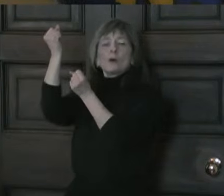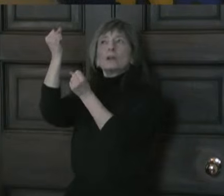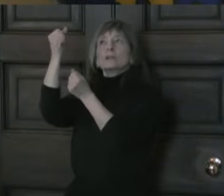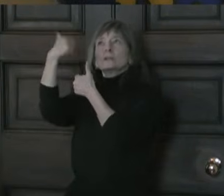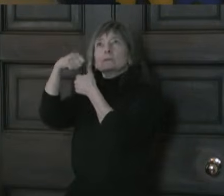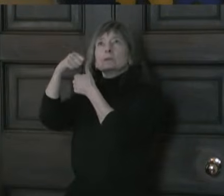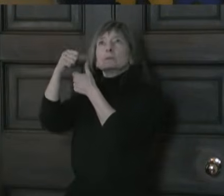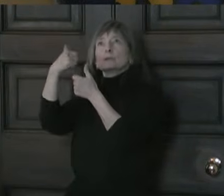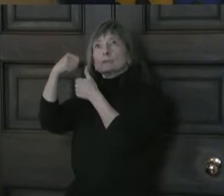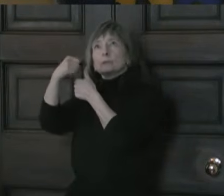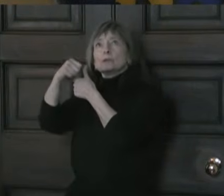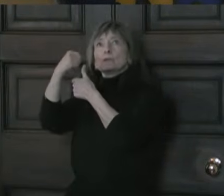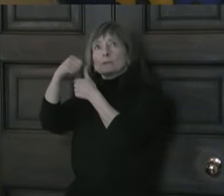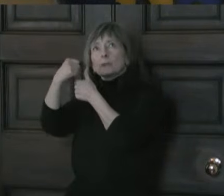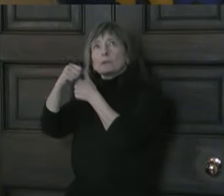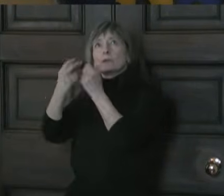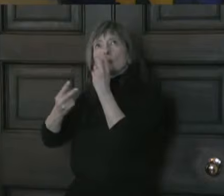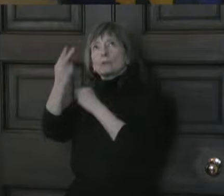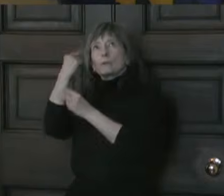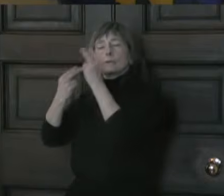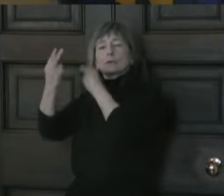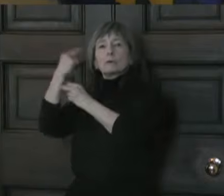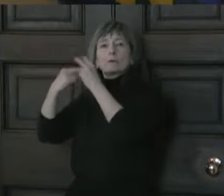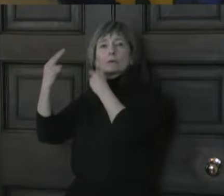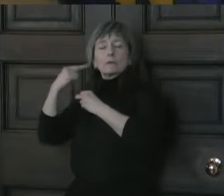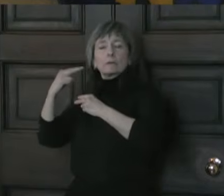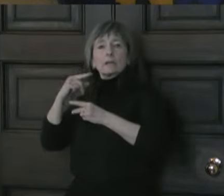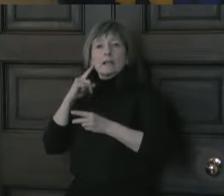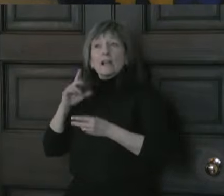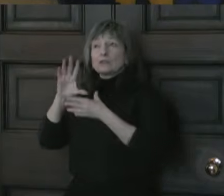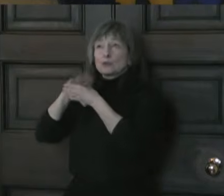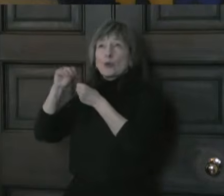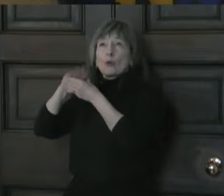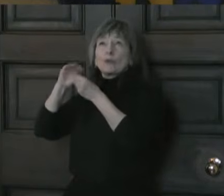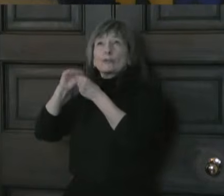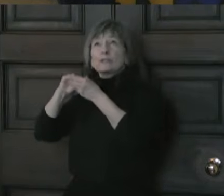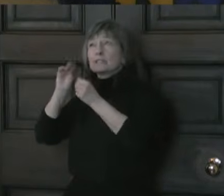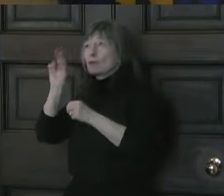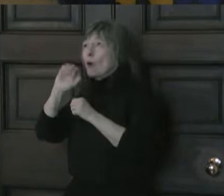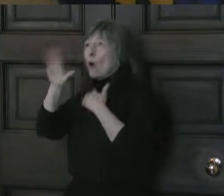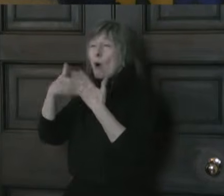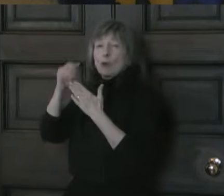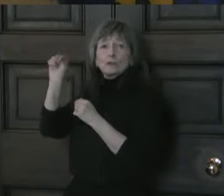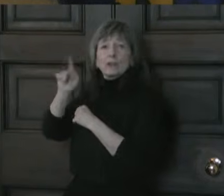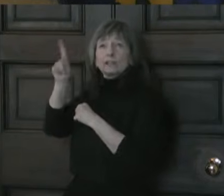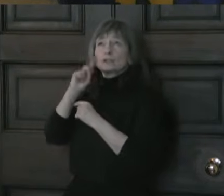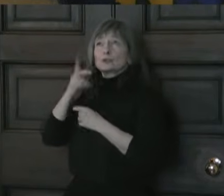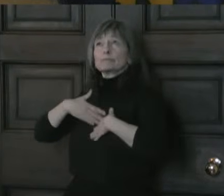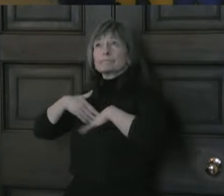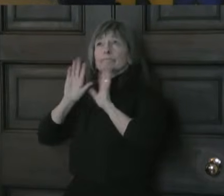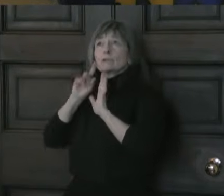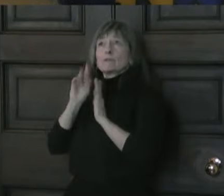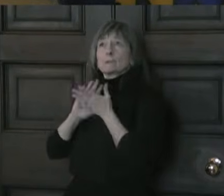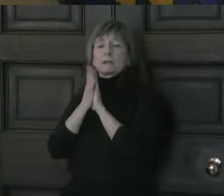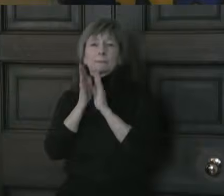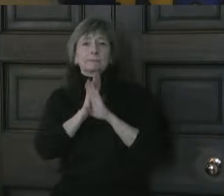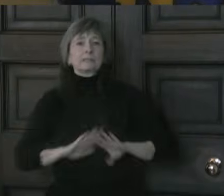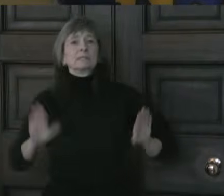our fallen, and to the stories of Newfoundlanders and Labradorians who have given their all for peace.